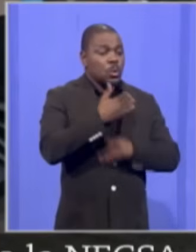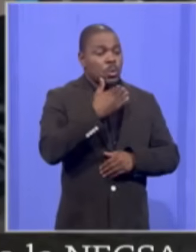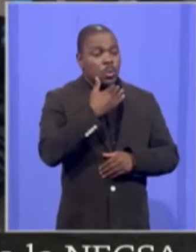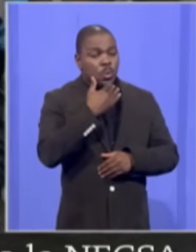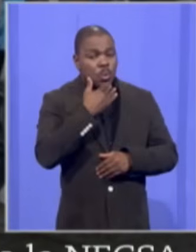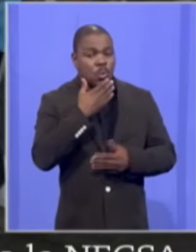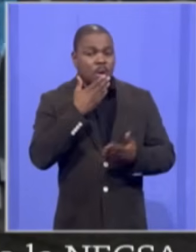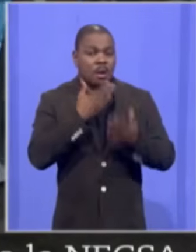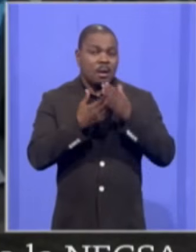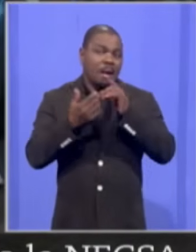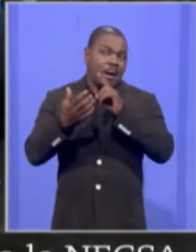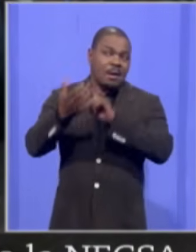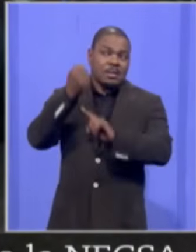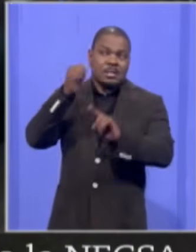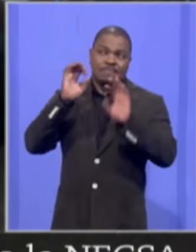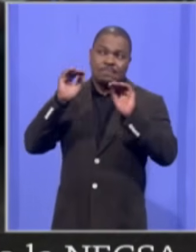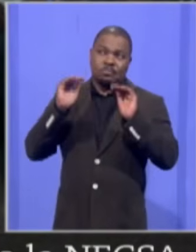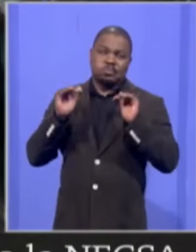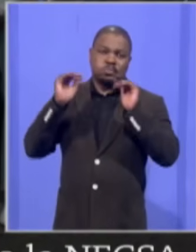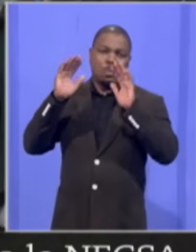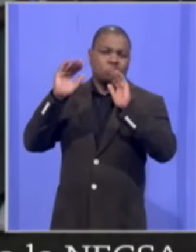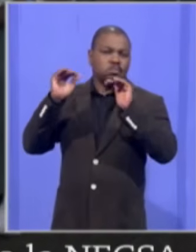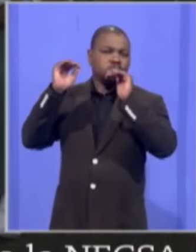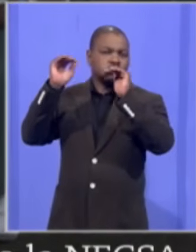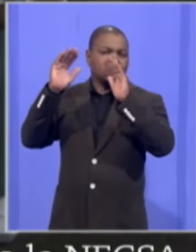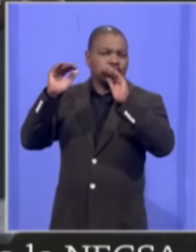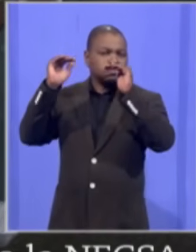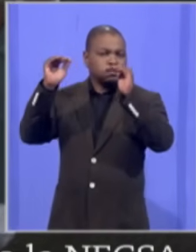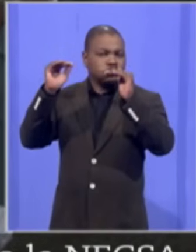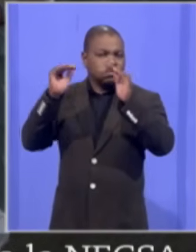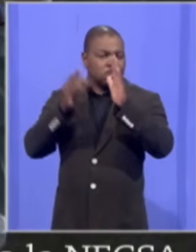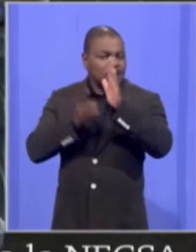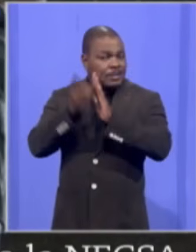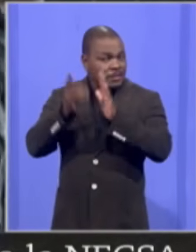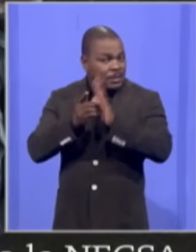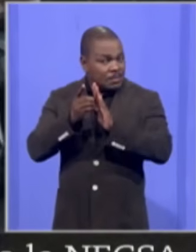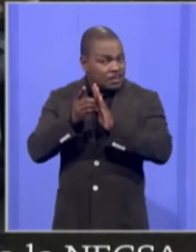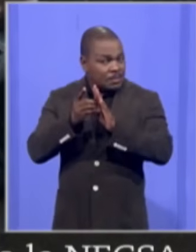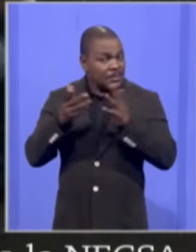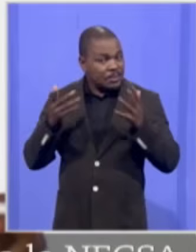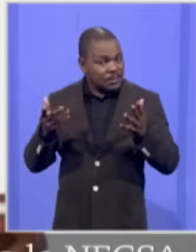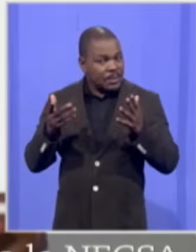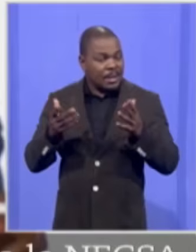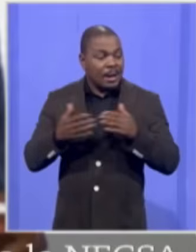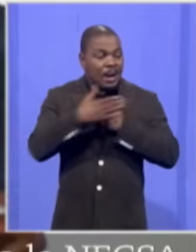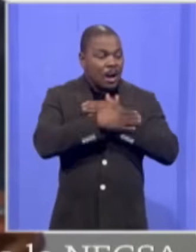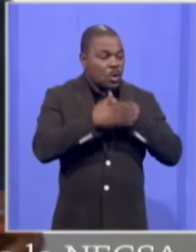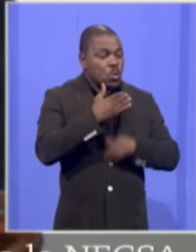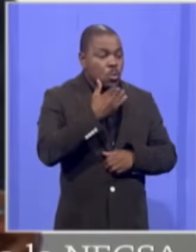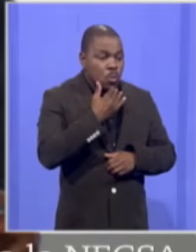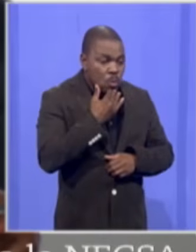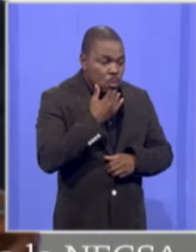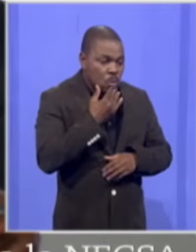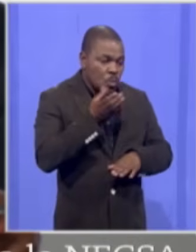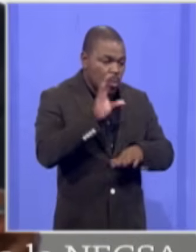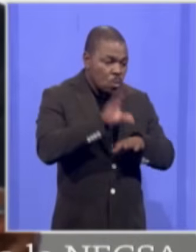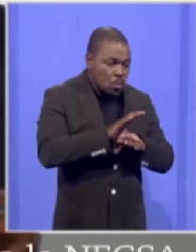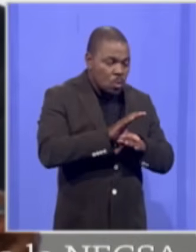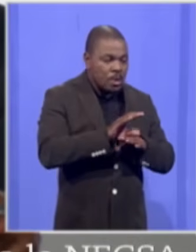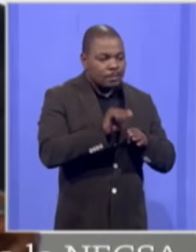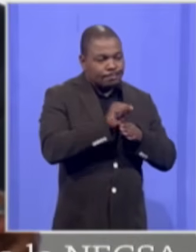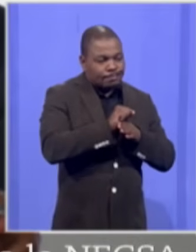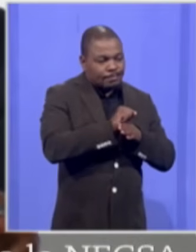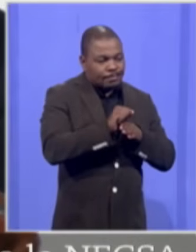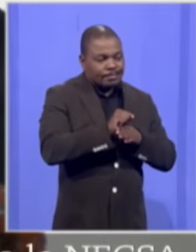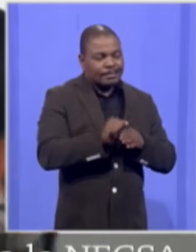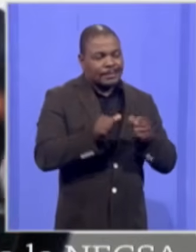achieve the ability to advance the rate or the velocity of development are countries that are going to invest in